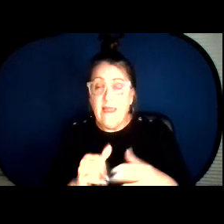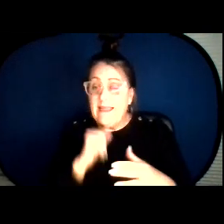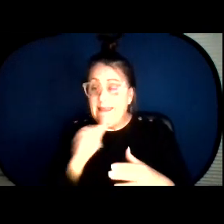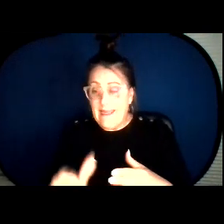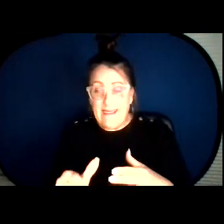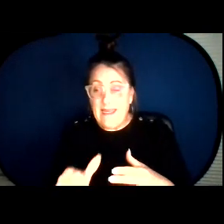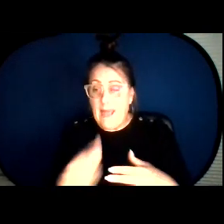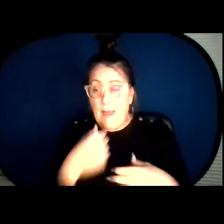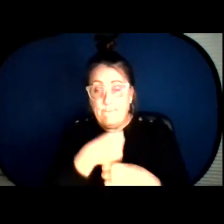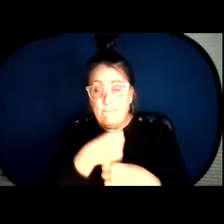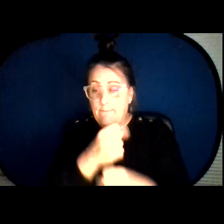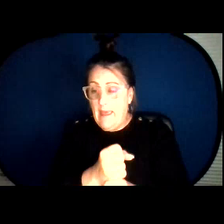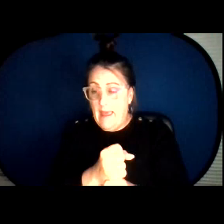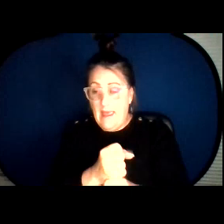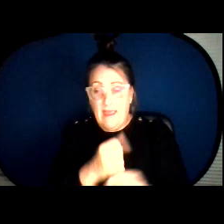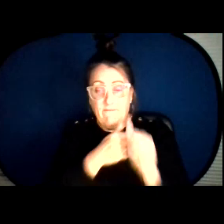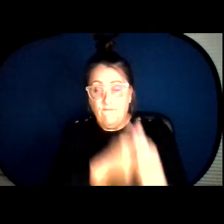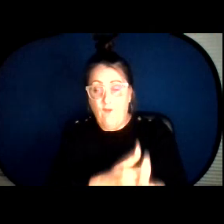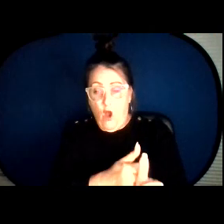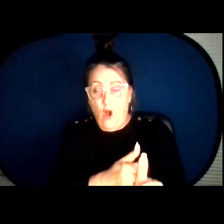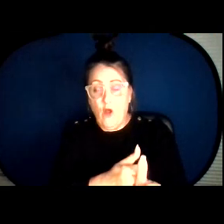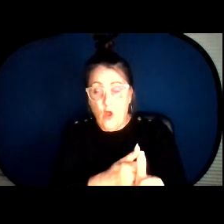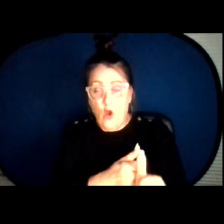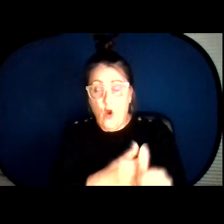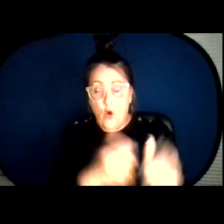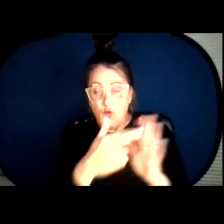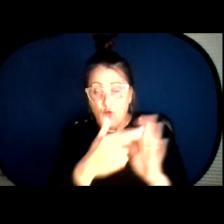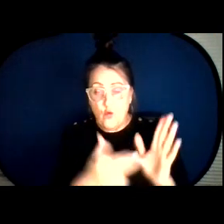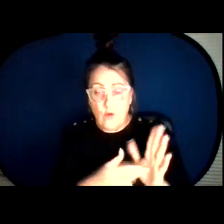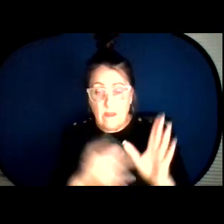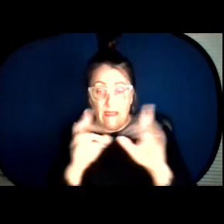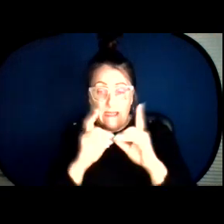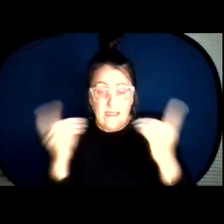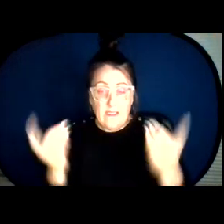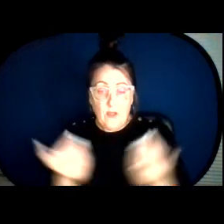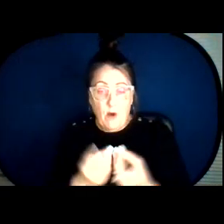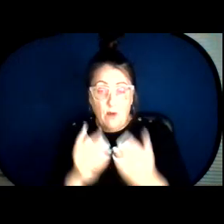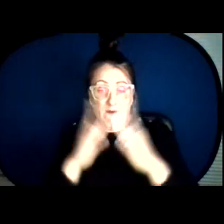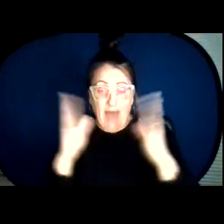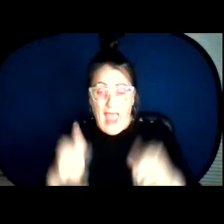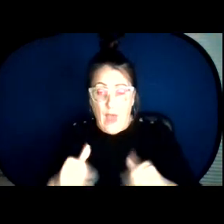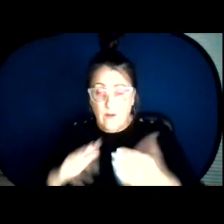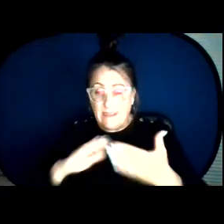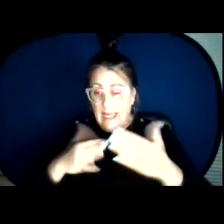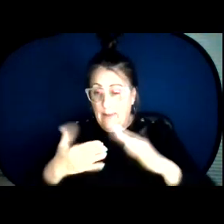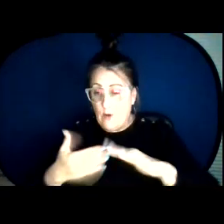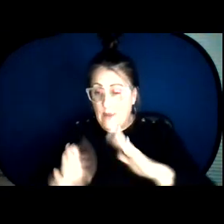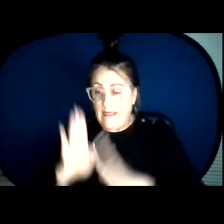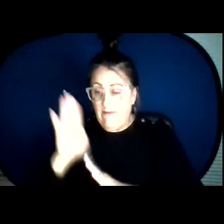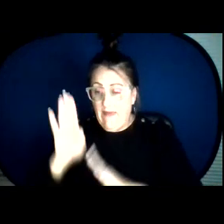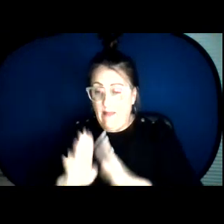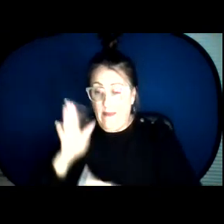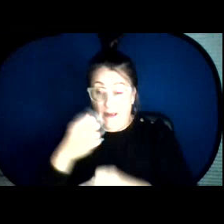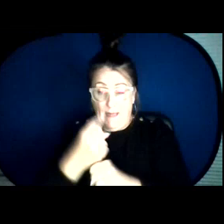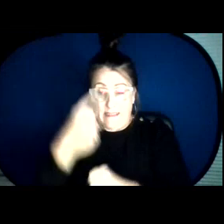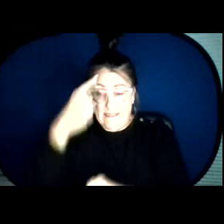guidelines, but follows regulations implemented by the Department of Housing and Community Development. Next slide.